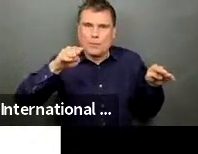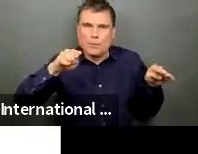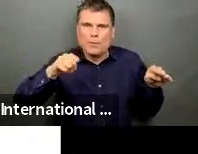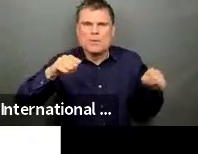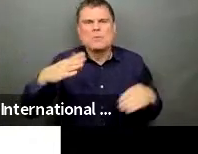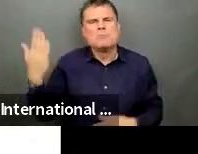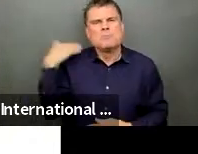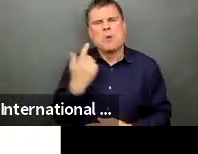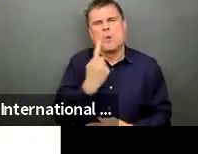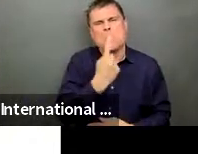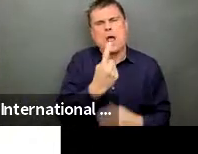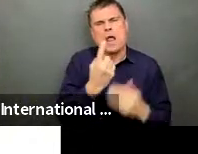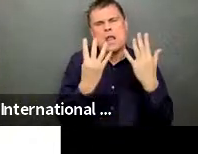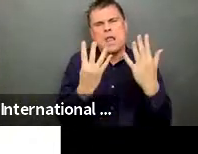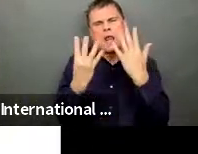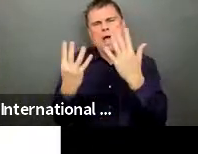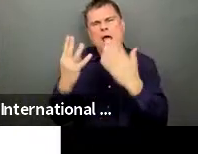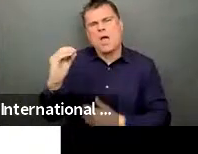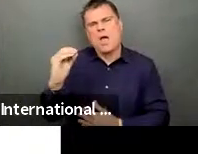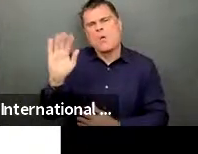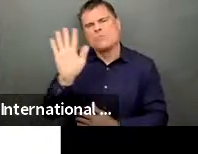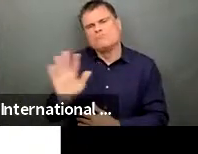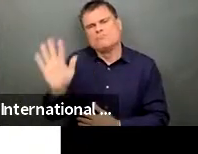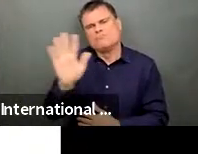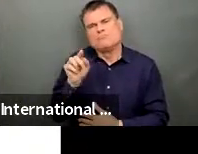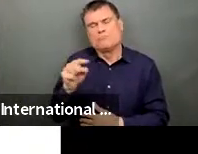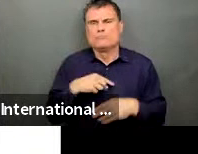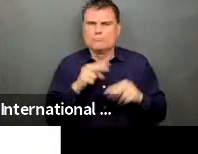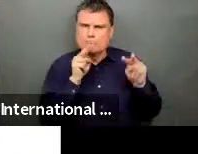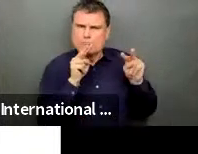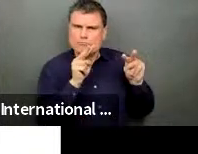early 1990s, showing an SRB of